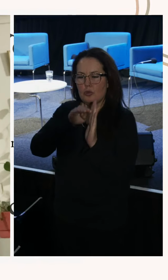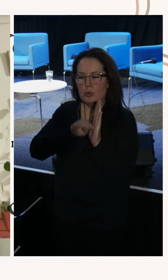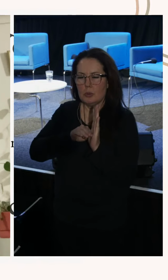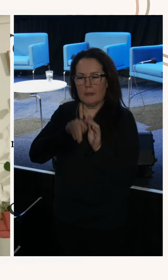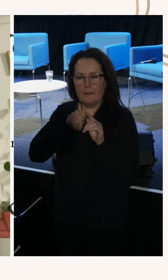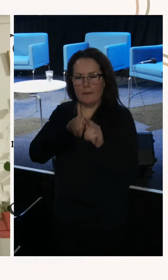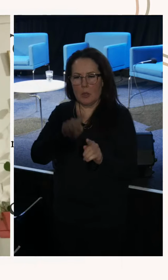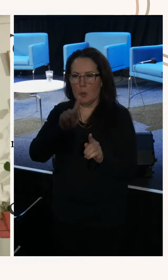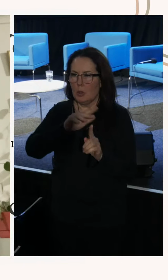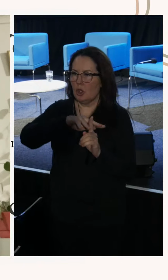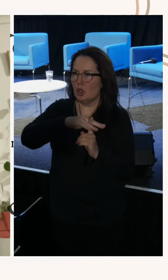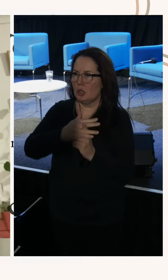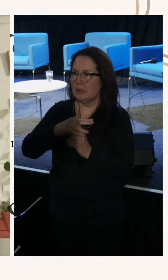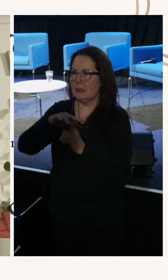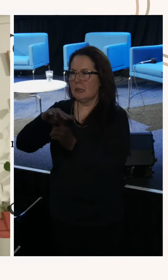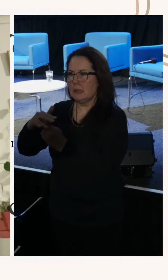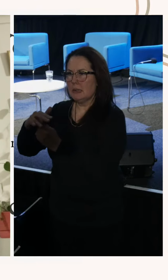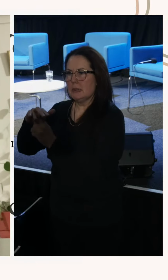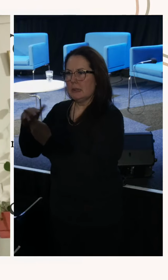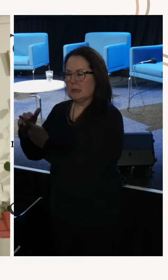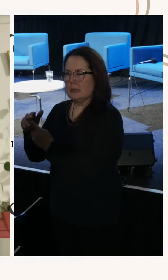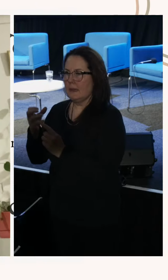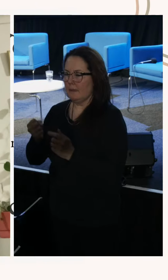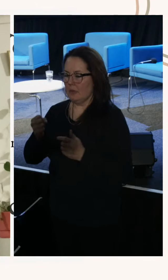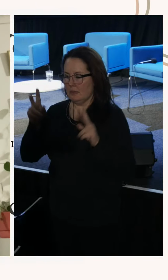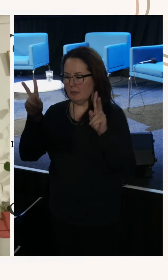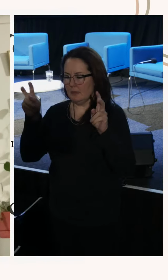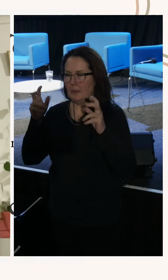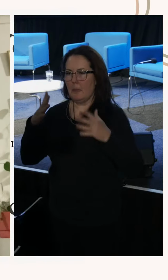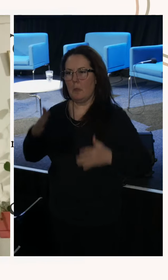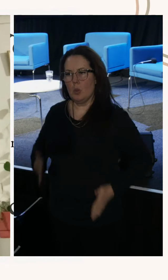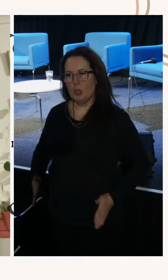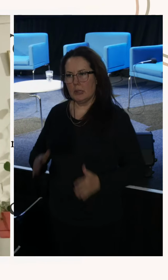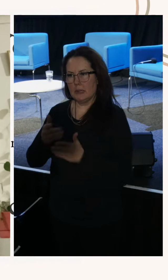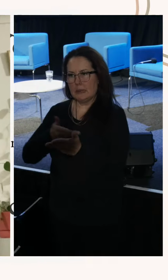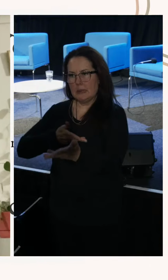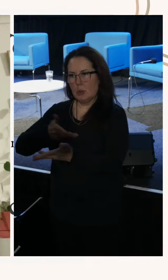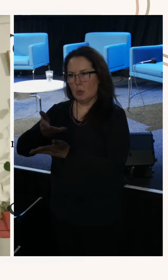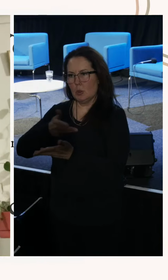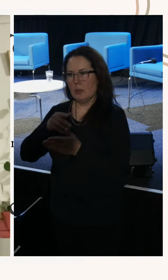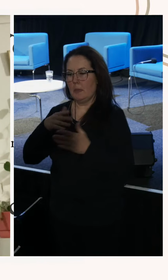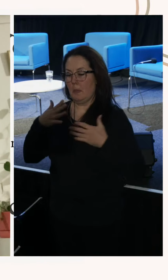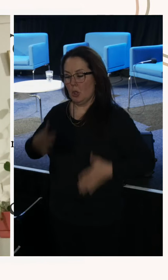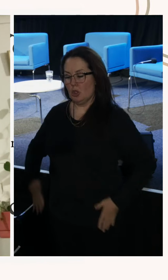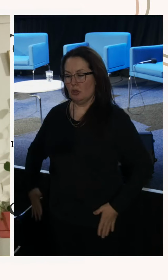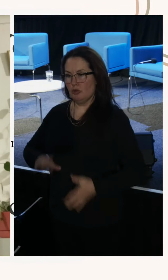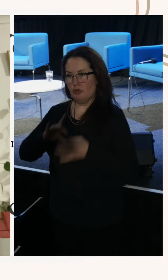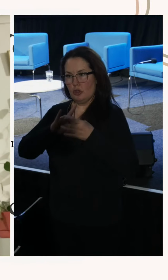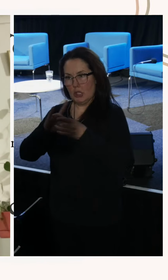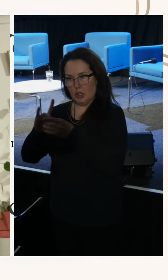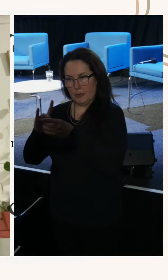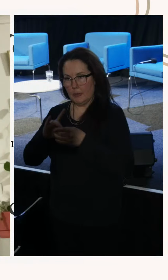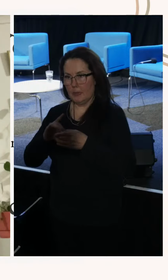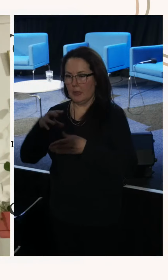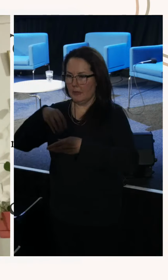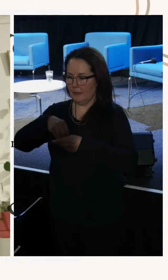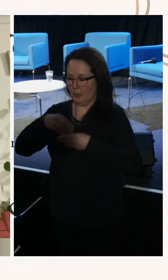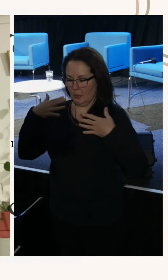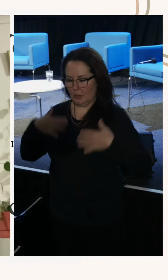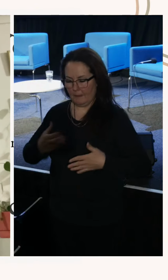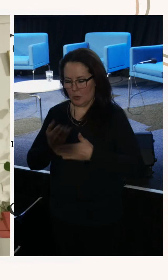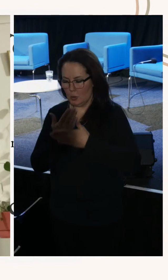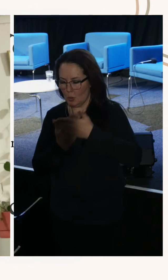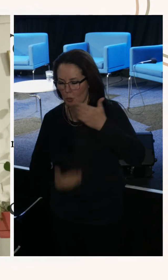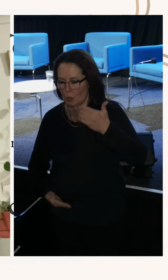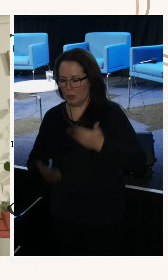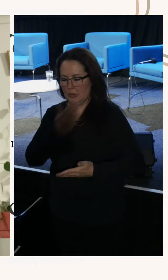it. Such is the bodily discourse. Bodies are a relationship. They contain stories and ideas and histories, some of